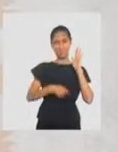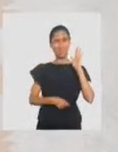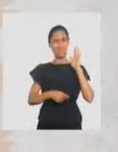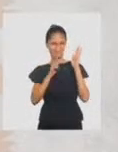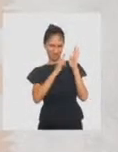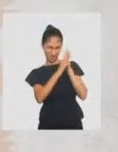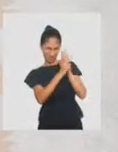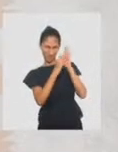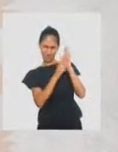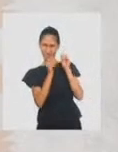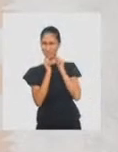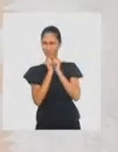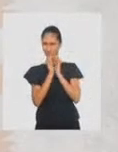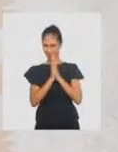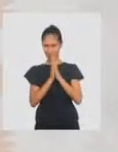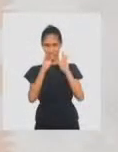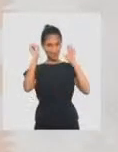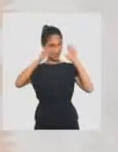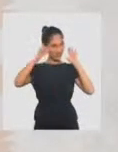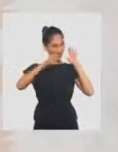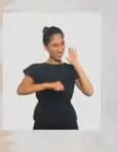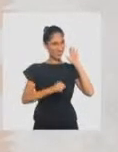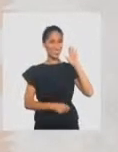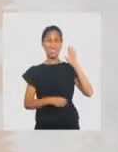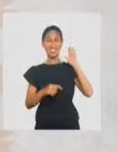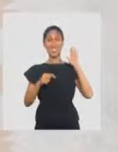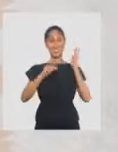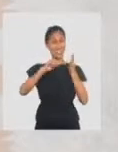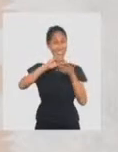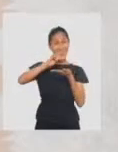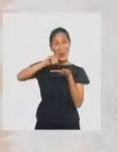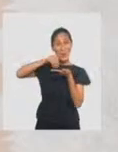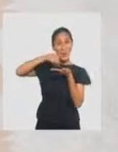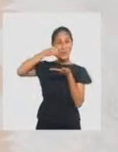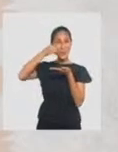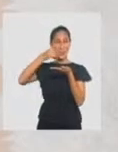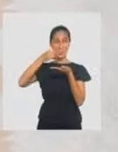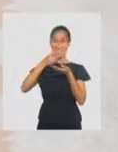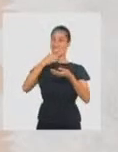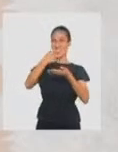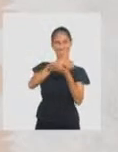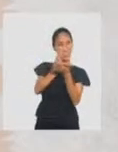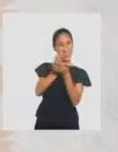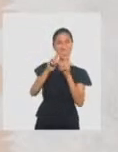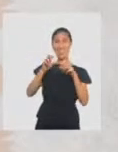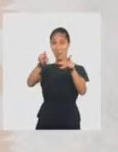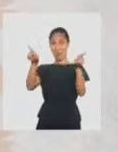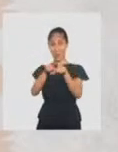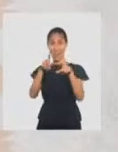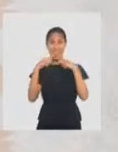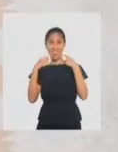correct. Read it, please. Lee de nuevo, por favor. Quinoa cupcakes from Ayacucho.